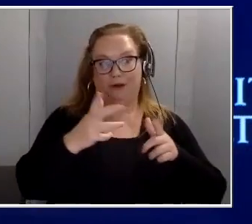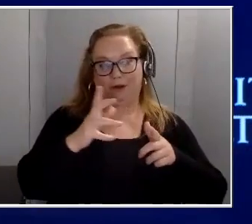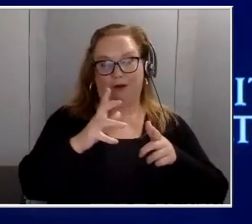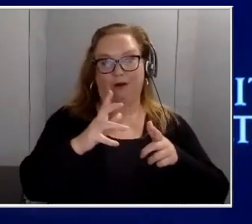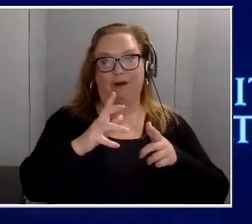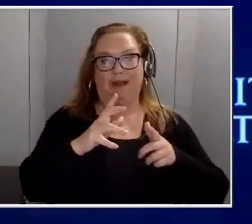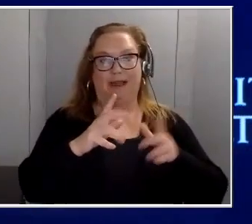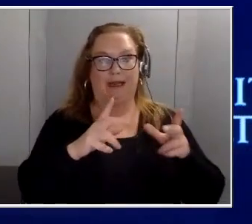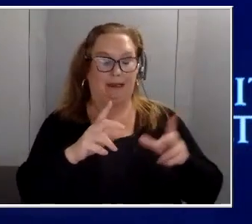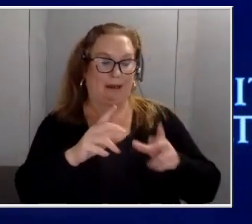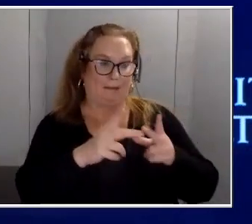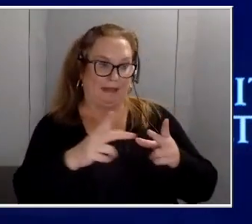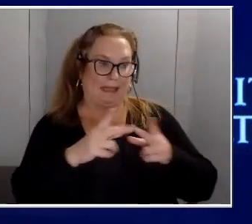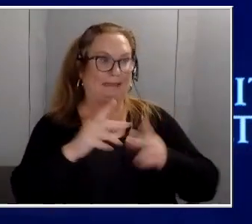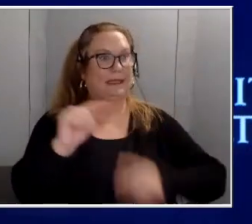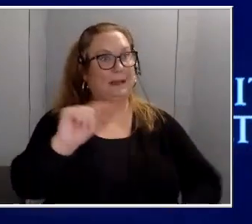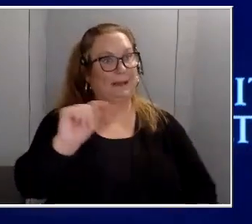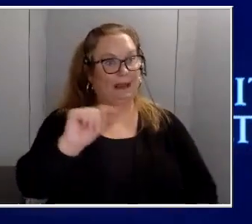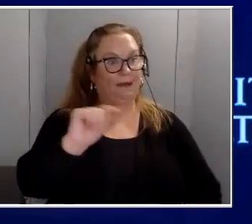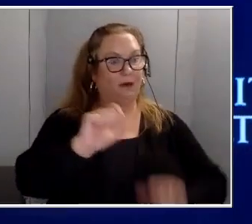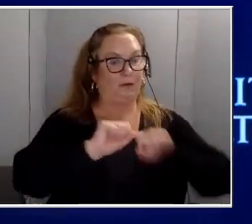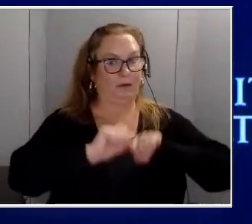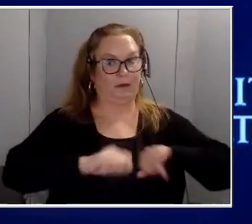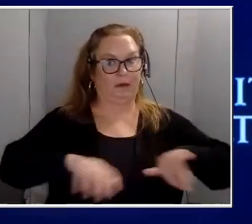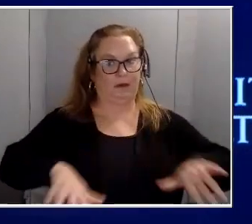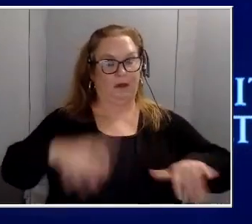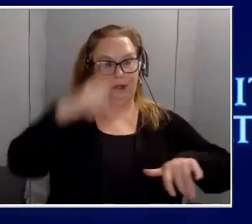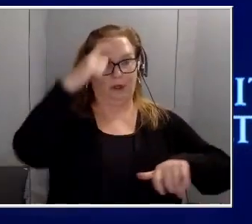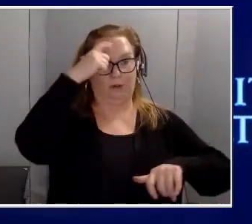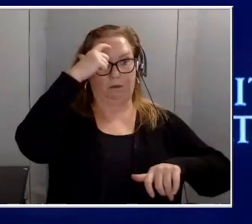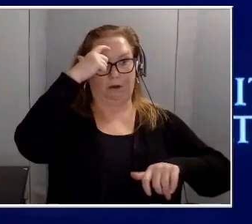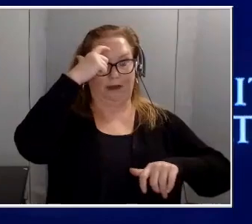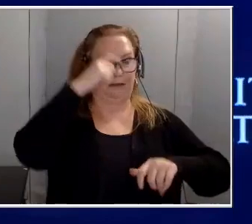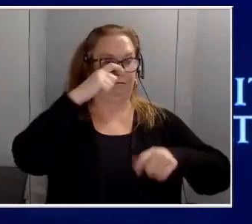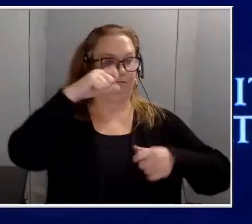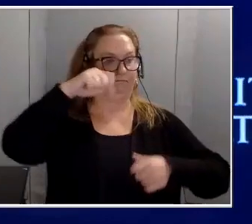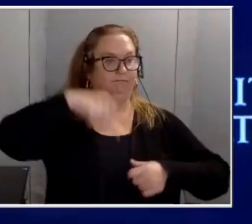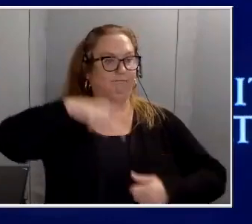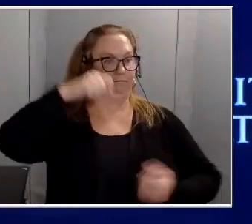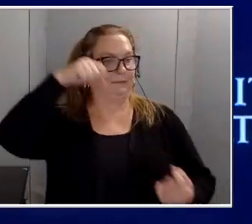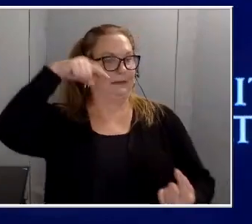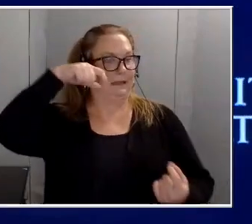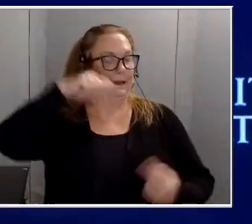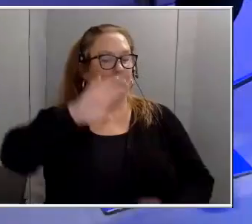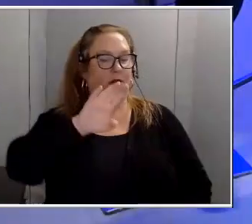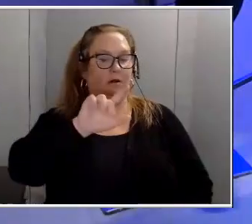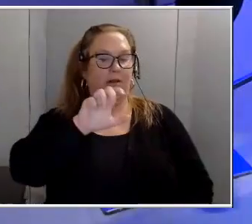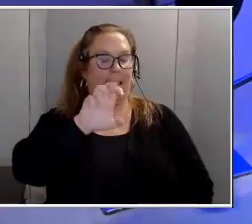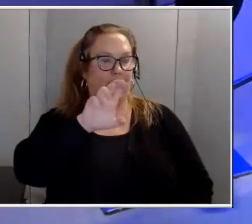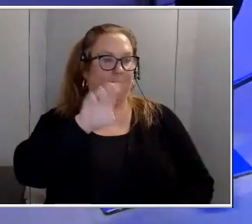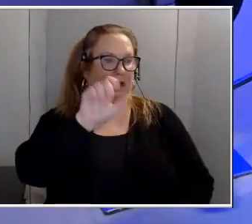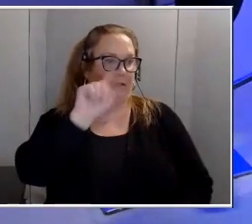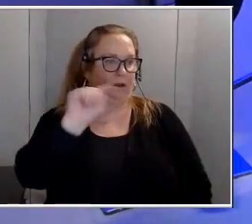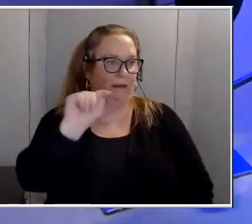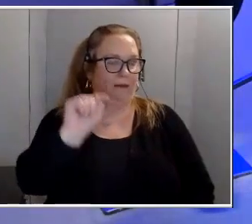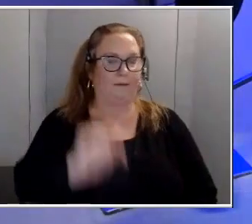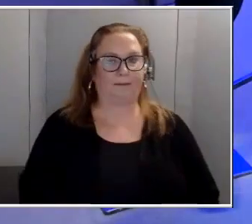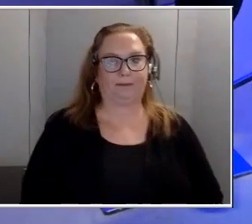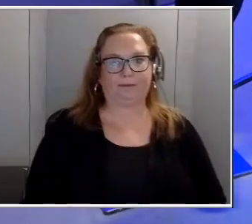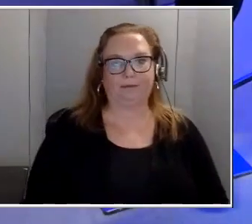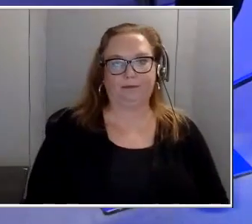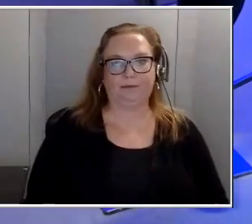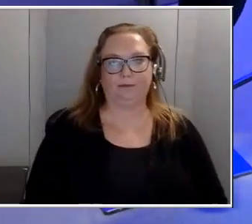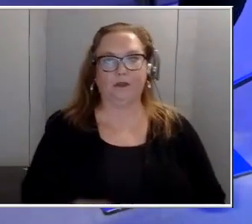position, at the bathroom, that's when your brain signals your bladder that, okay, it's time to use the restroom. All right, what causes this? I was telling you before the